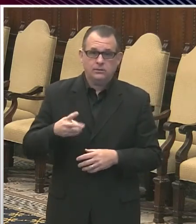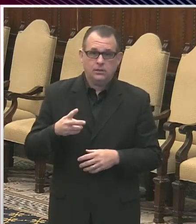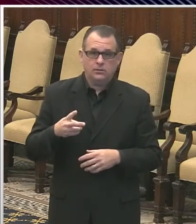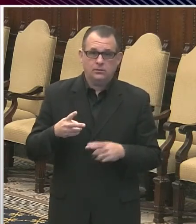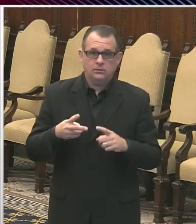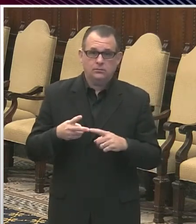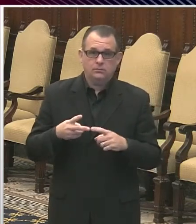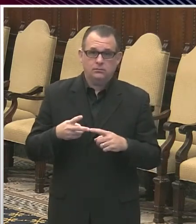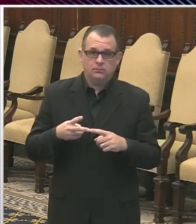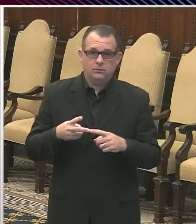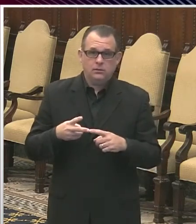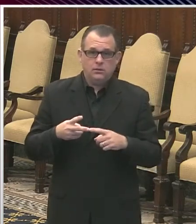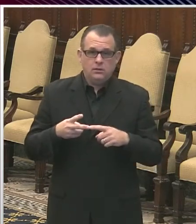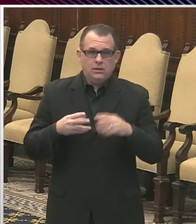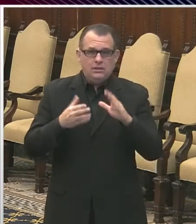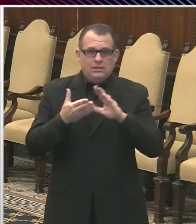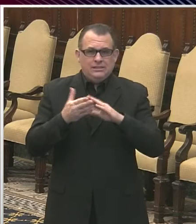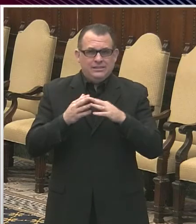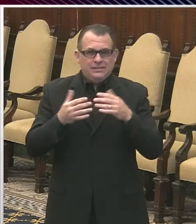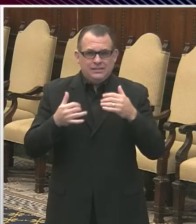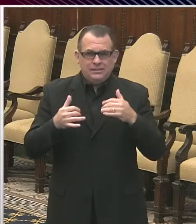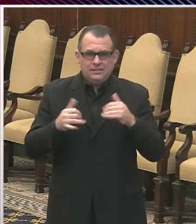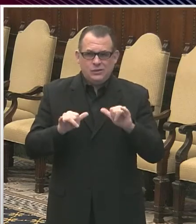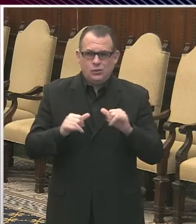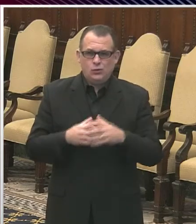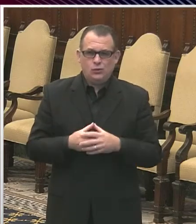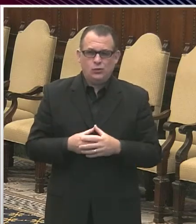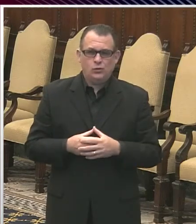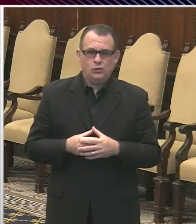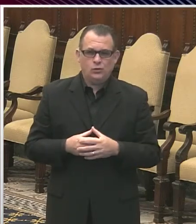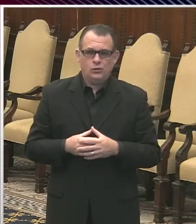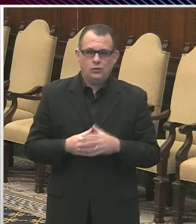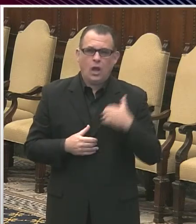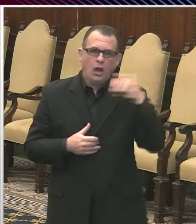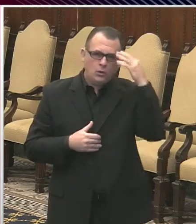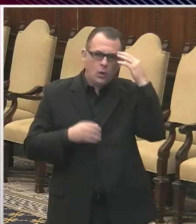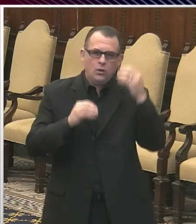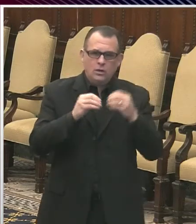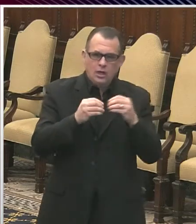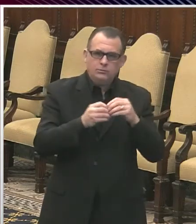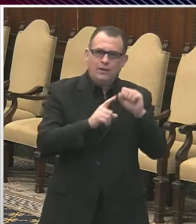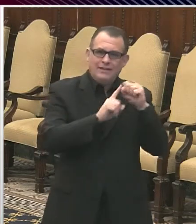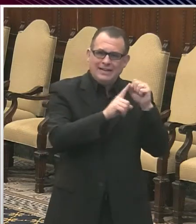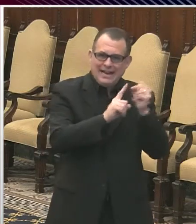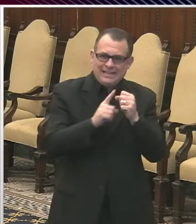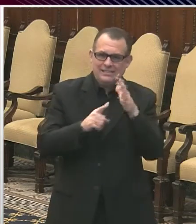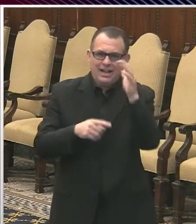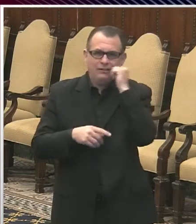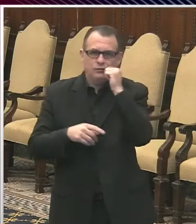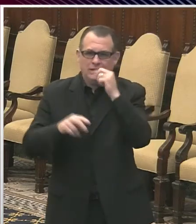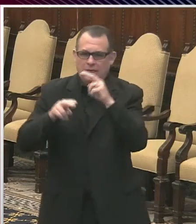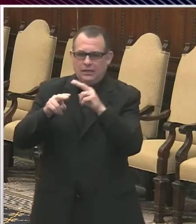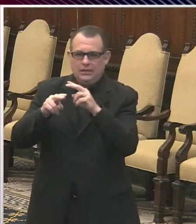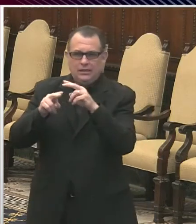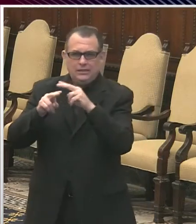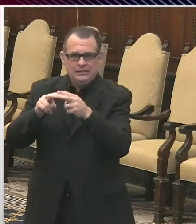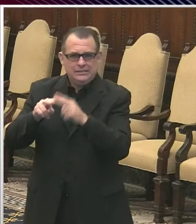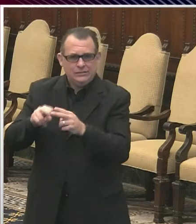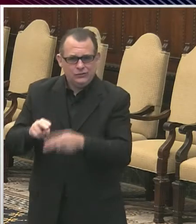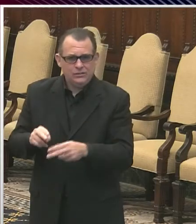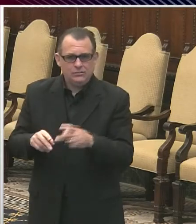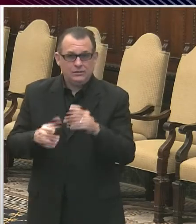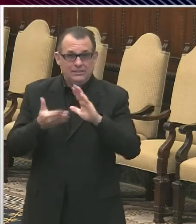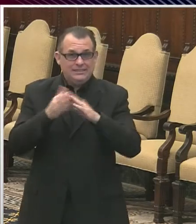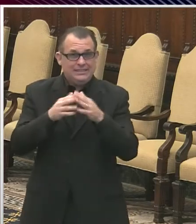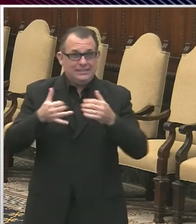is the city still planning to, I know numbers of cases per day are going down, but is the city still planning to